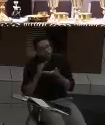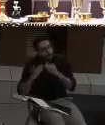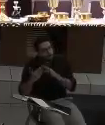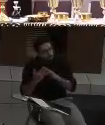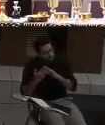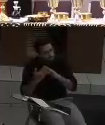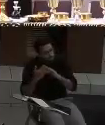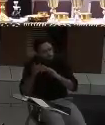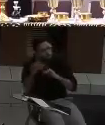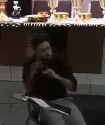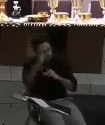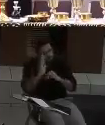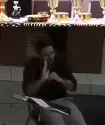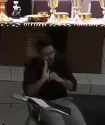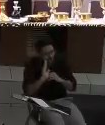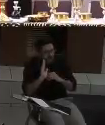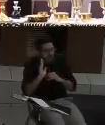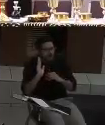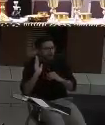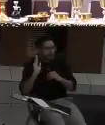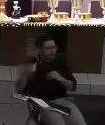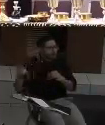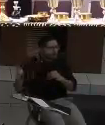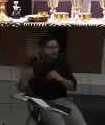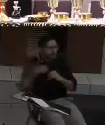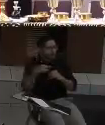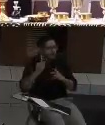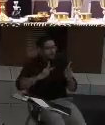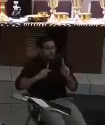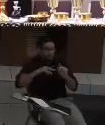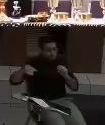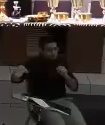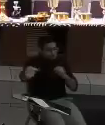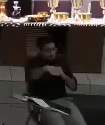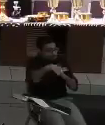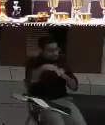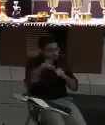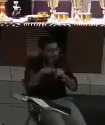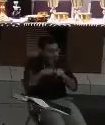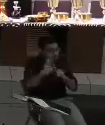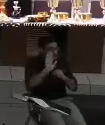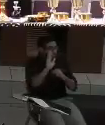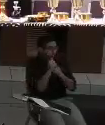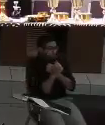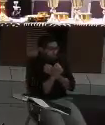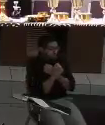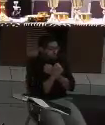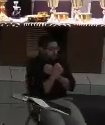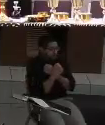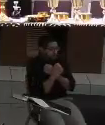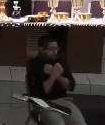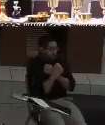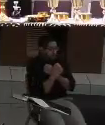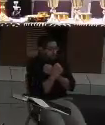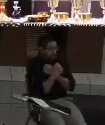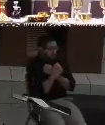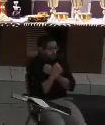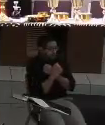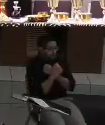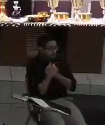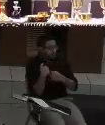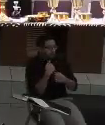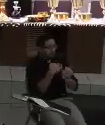God, that needs your help, needs your love, needs your people, O God, to be a force for good